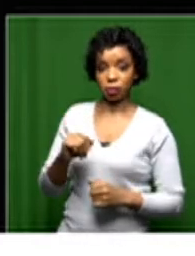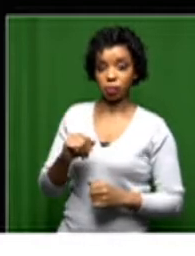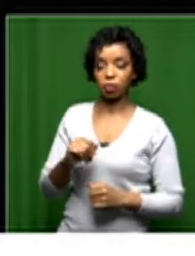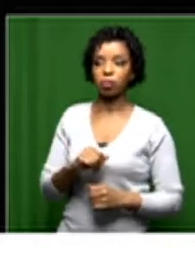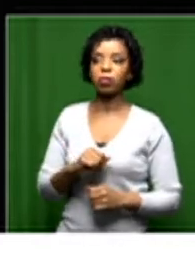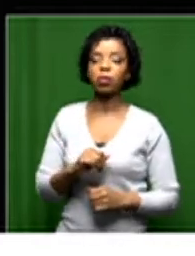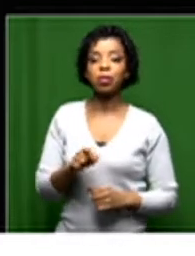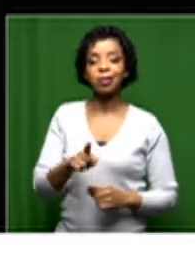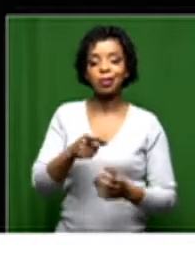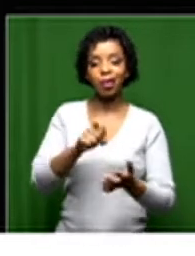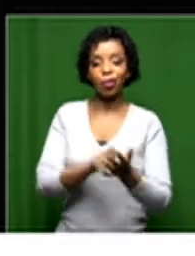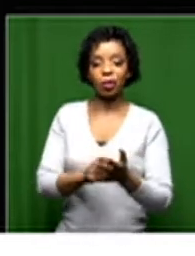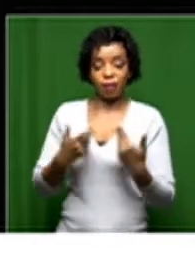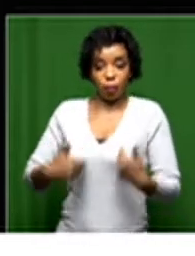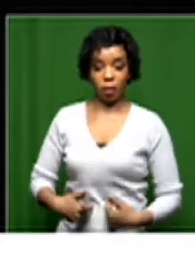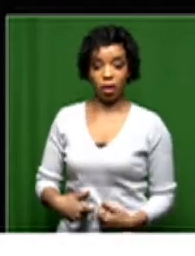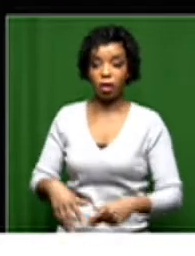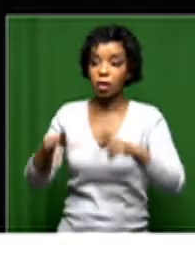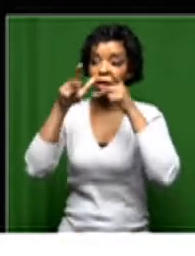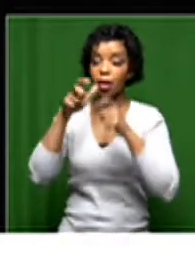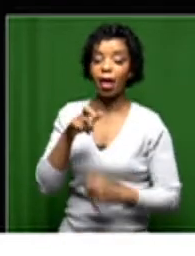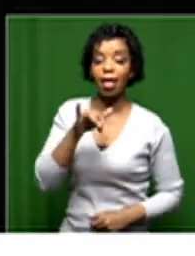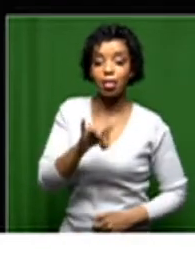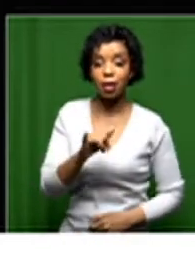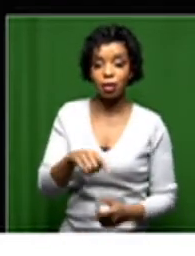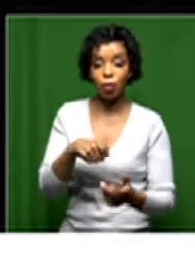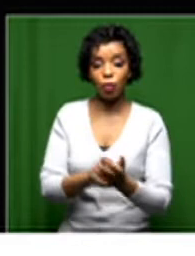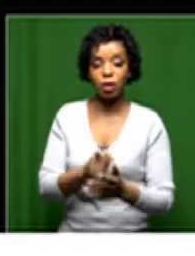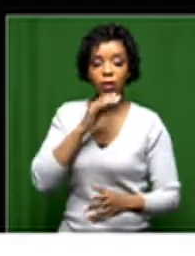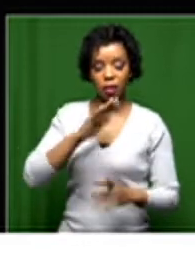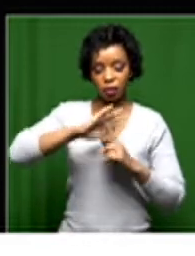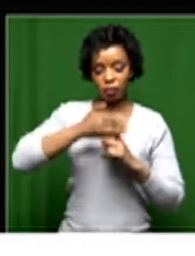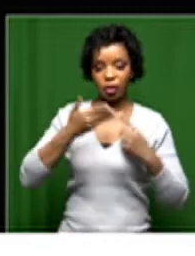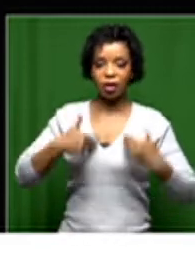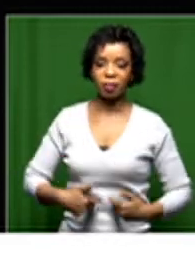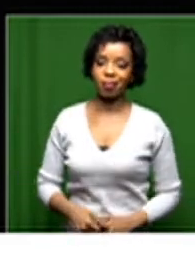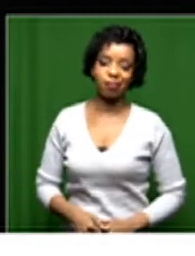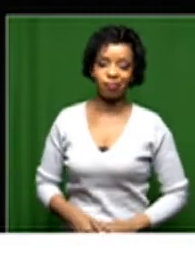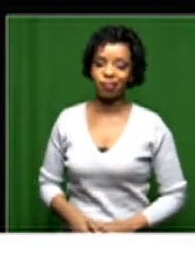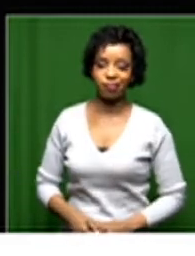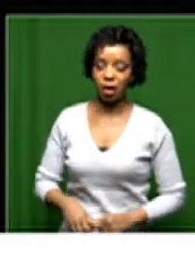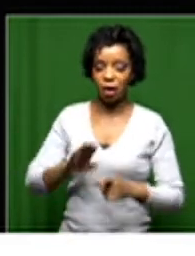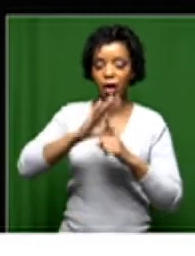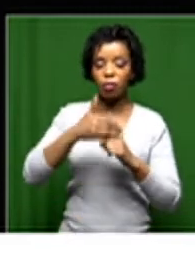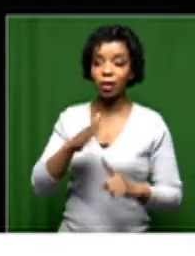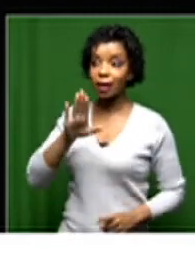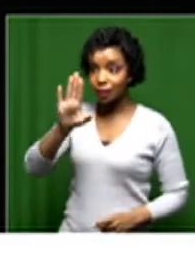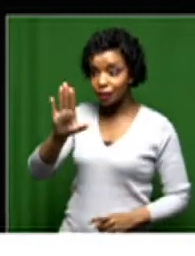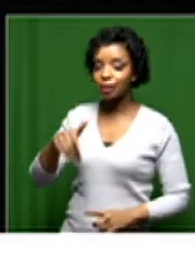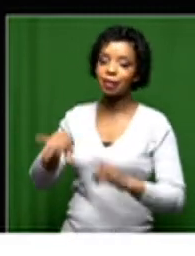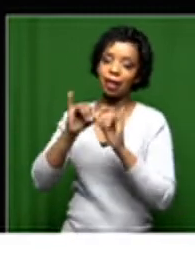contract normally, for according to me, that contract doesn't protect you, but it protects basically the